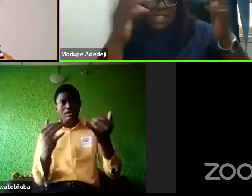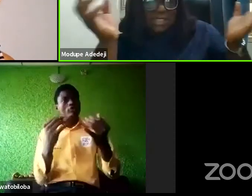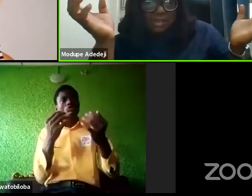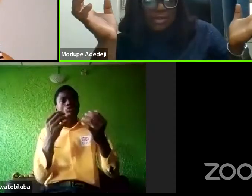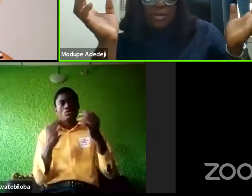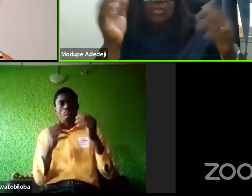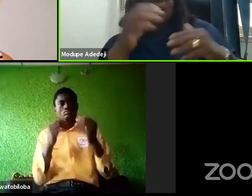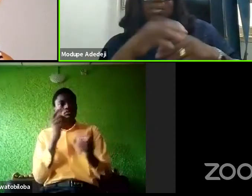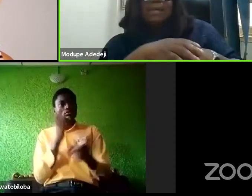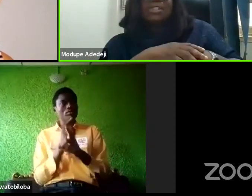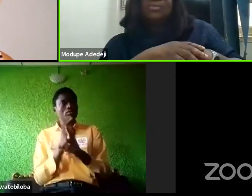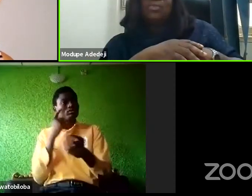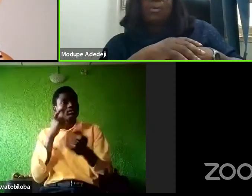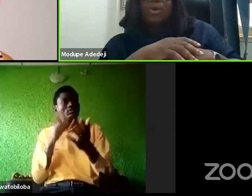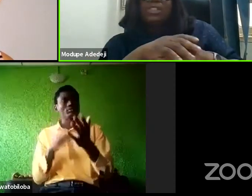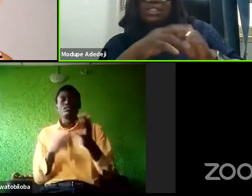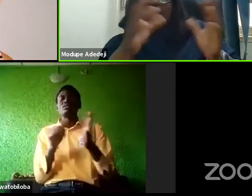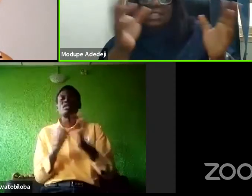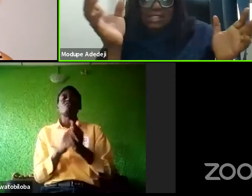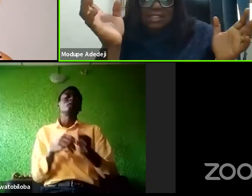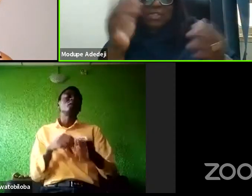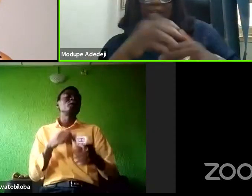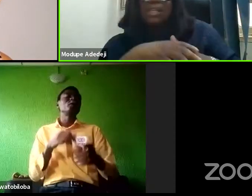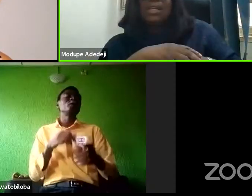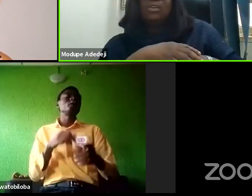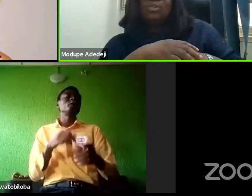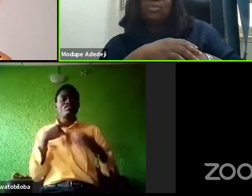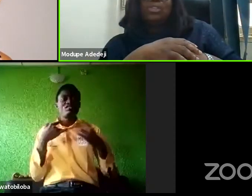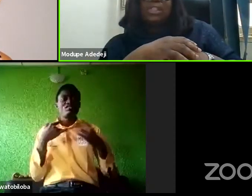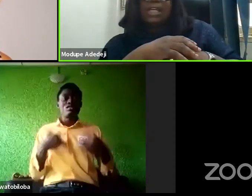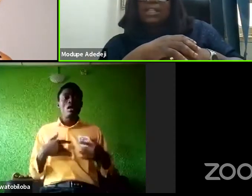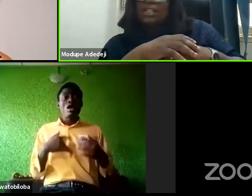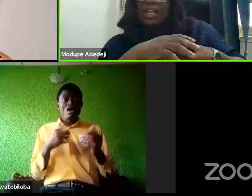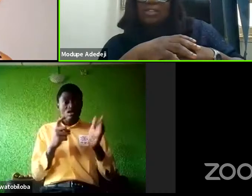always sweating. Sometimes it's even common in the night. You say